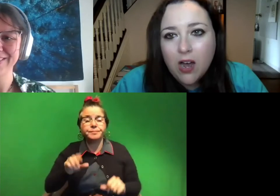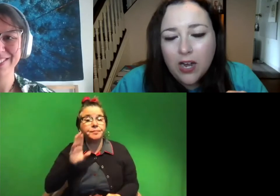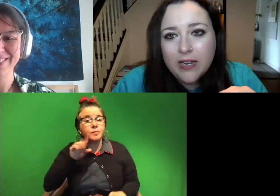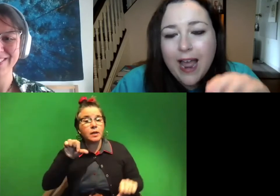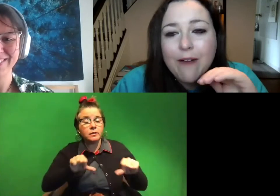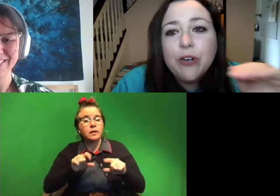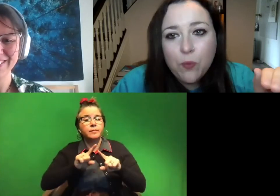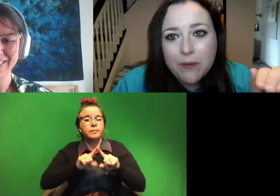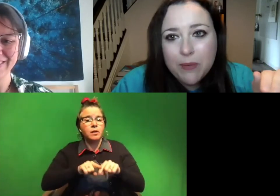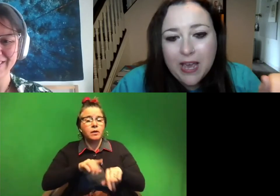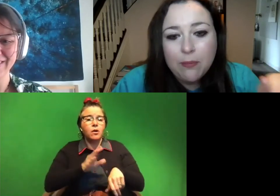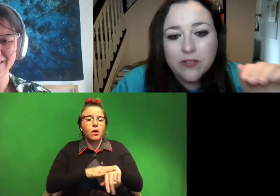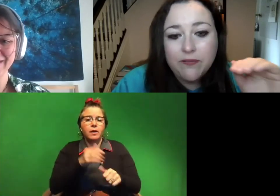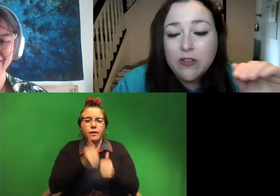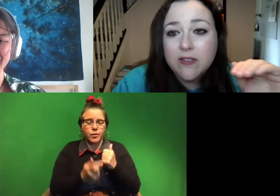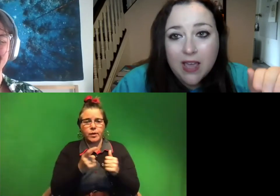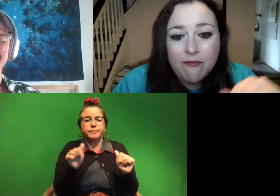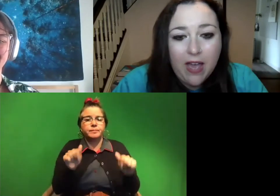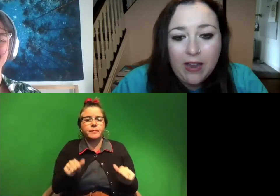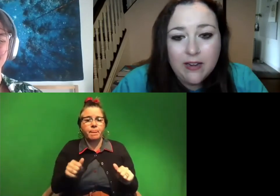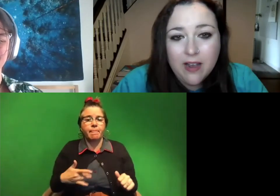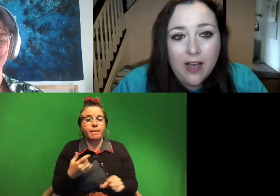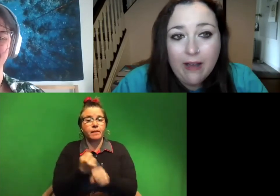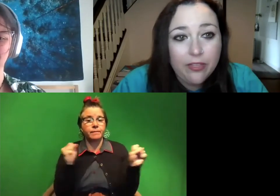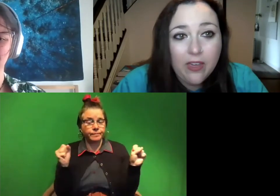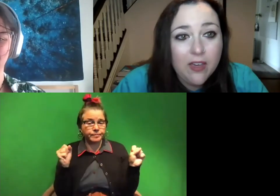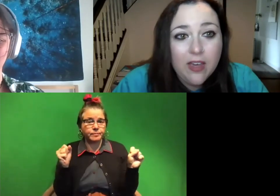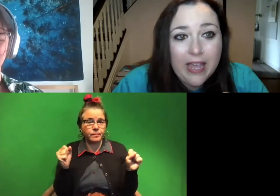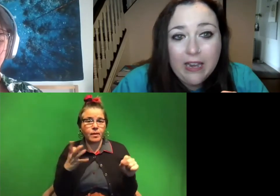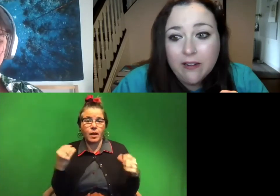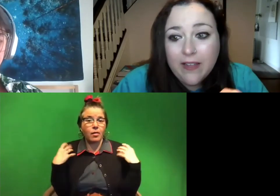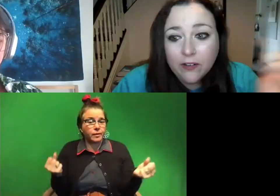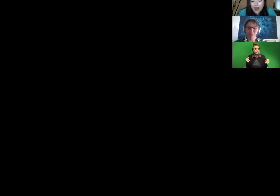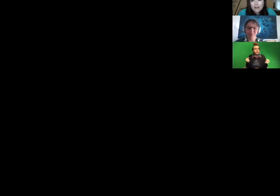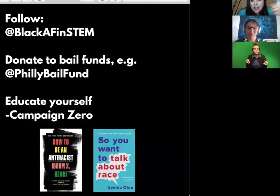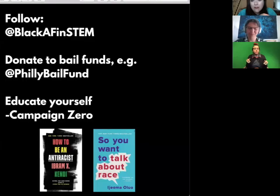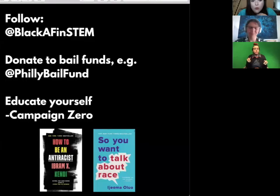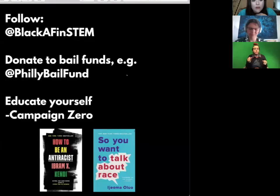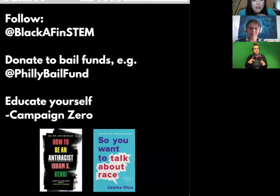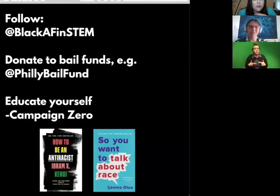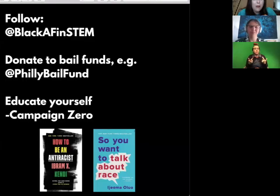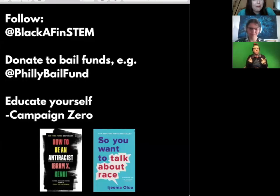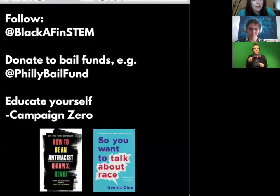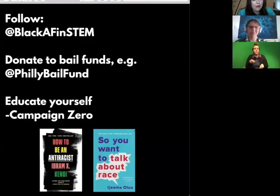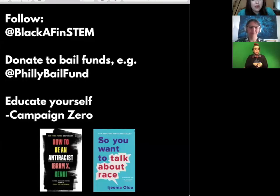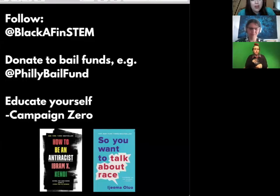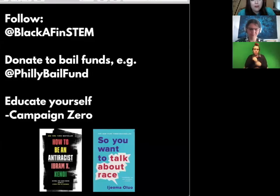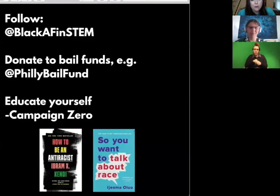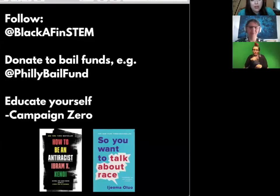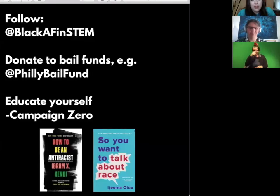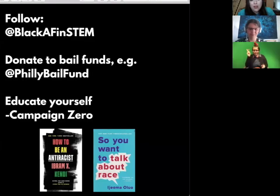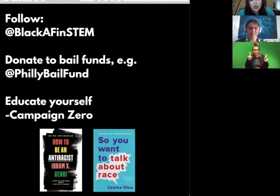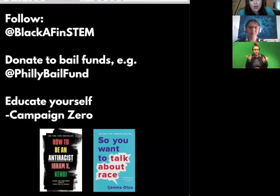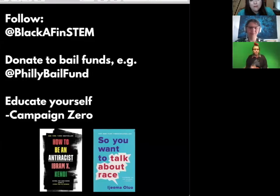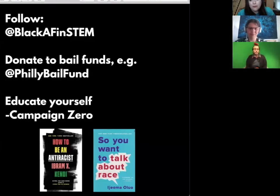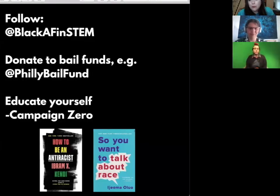relies on everyone being able to feel safe and healthy in their lives. And that, of course, includes Black people. And